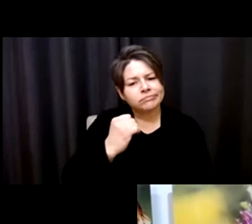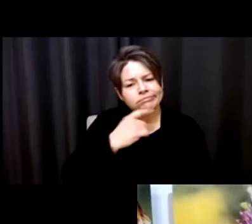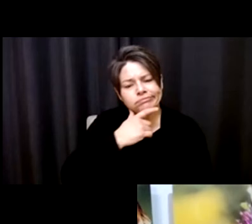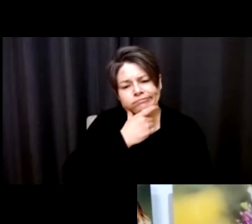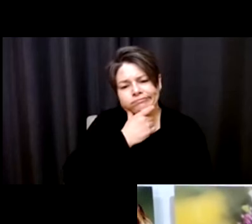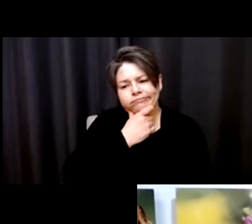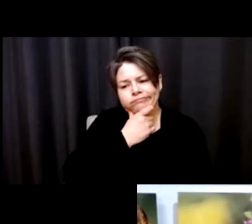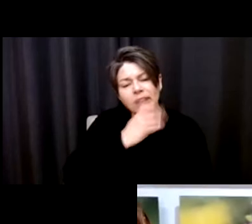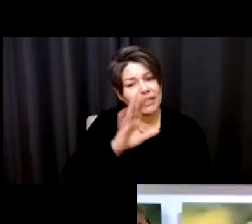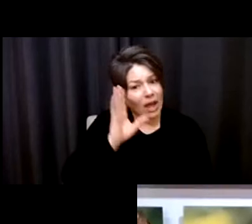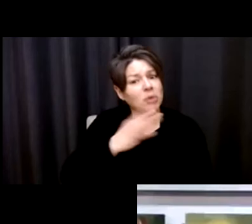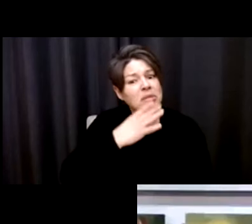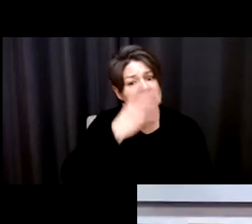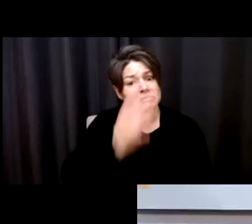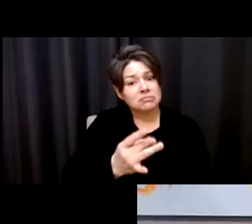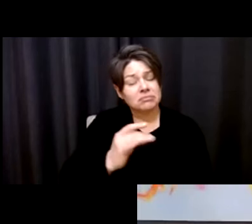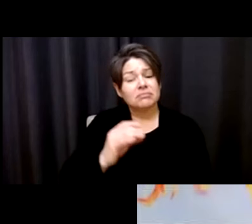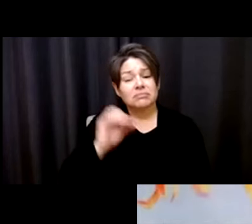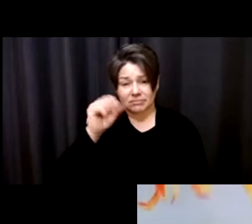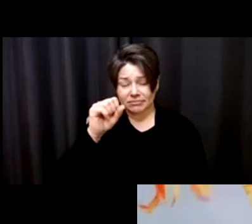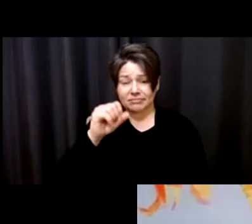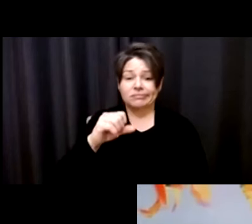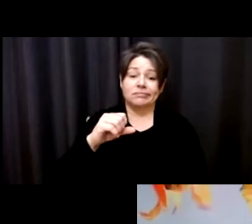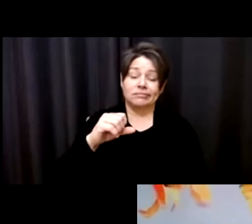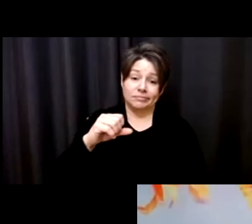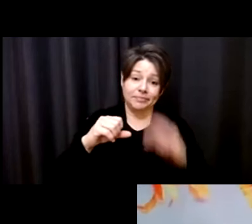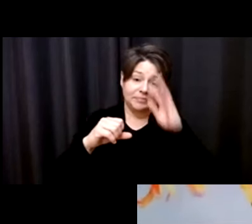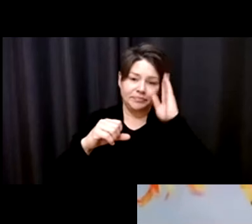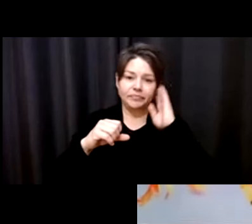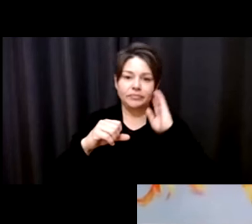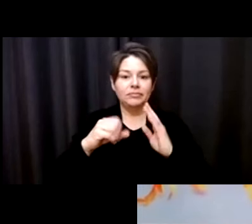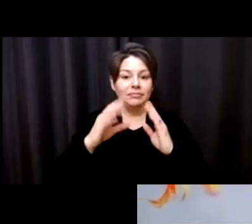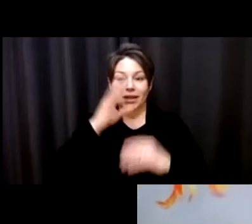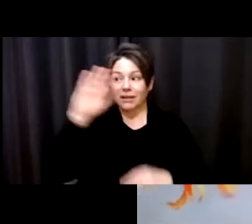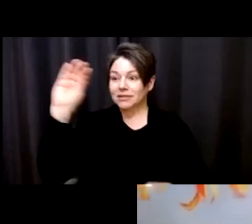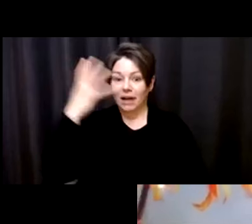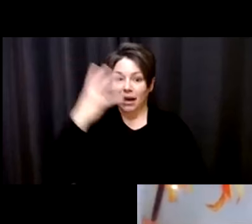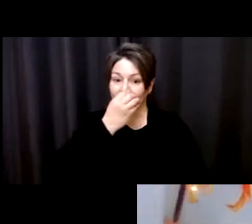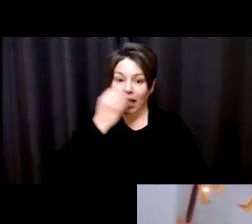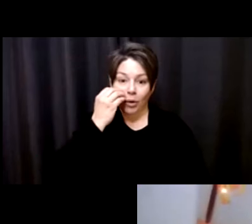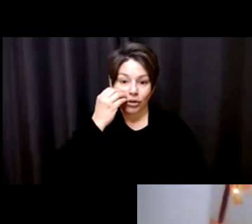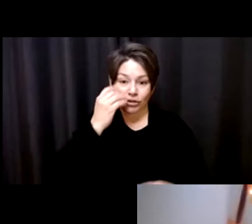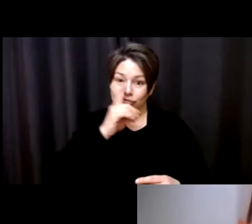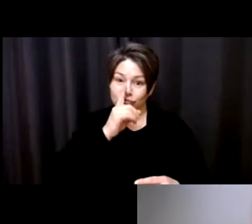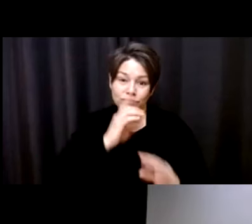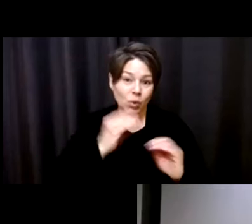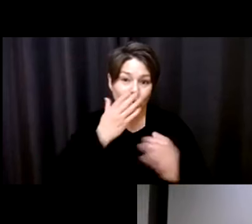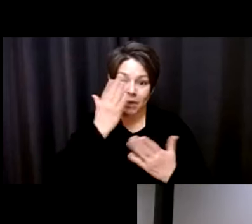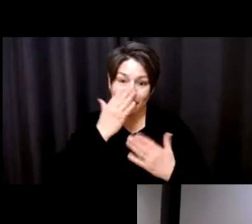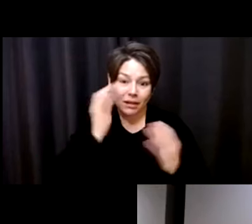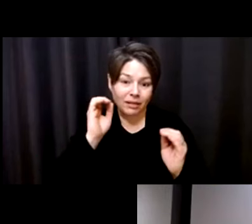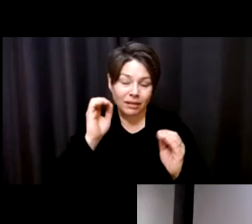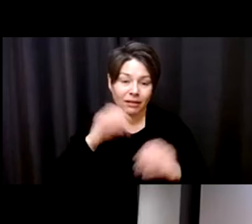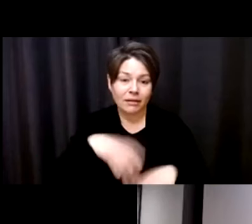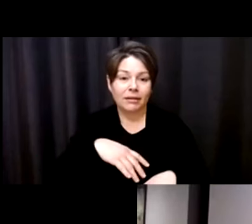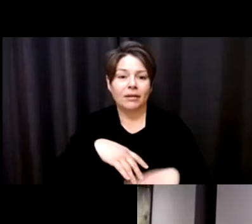even more intriguing, you know, in terms, you know, sunflowers don't really have a smell. Perhaps, you